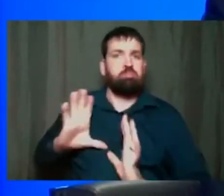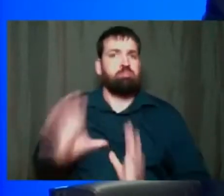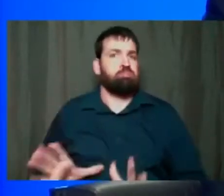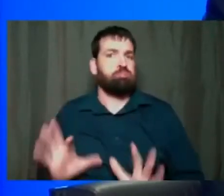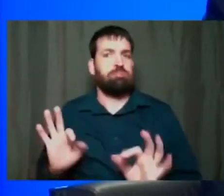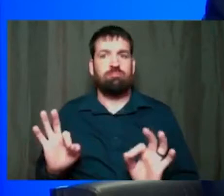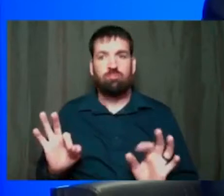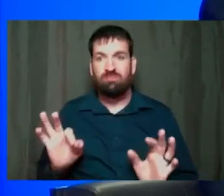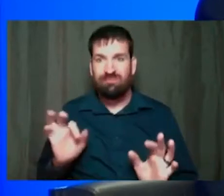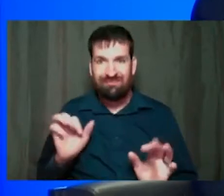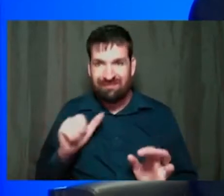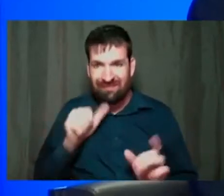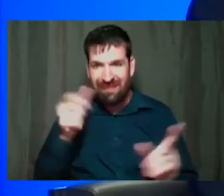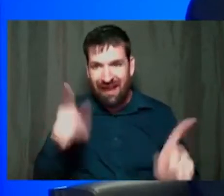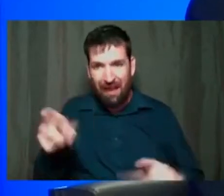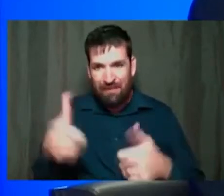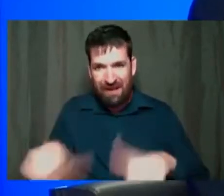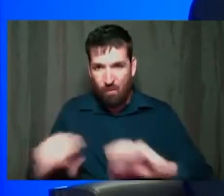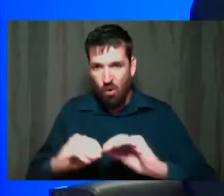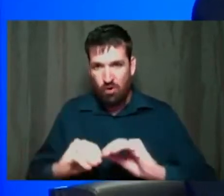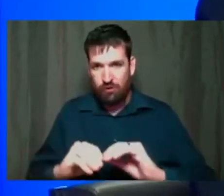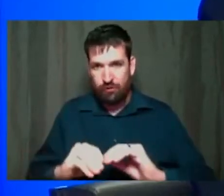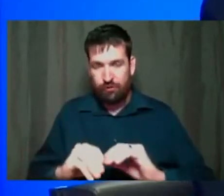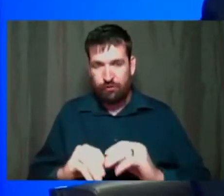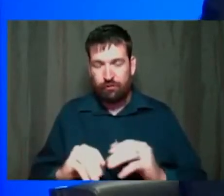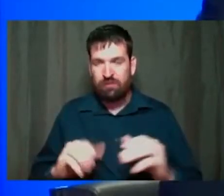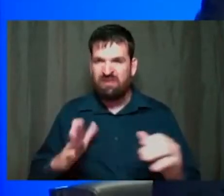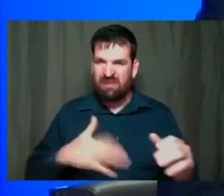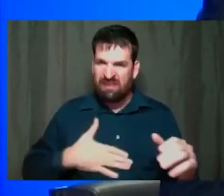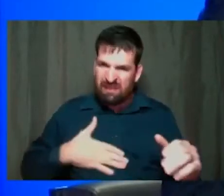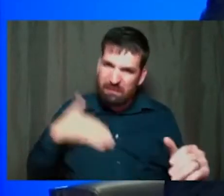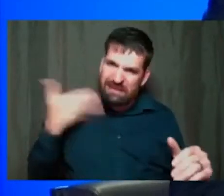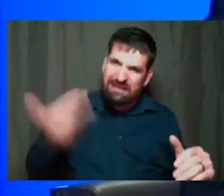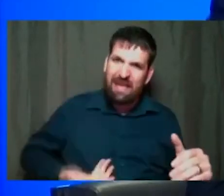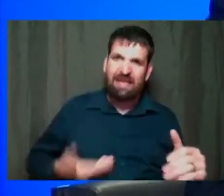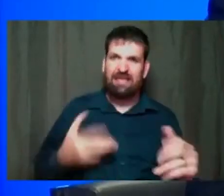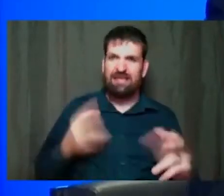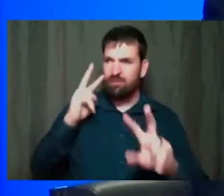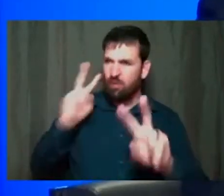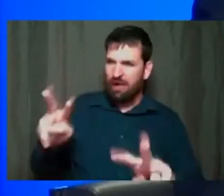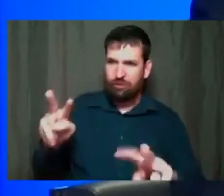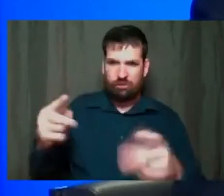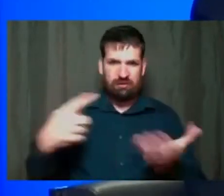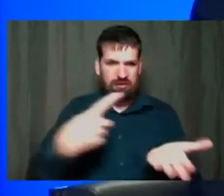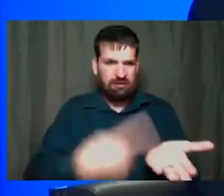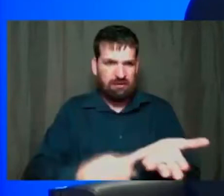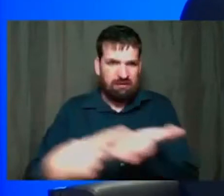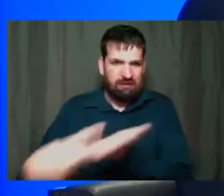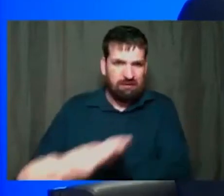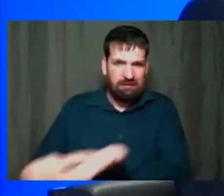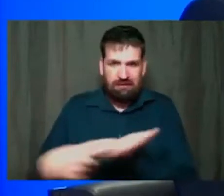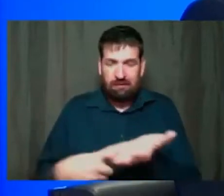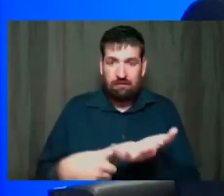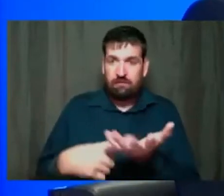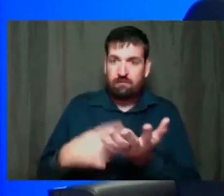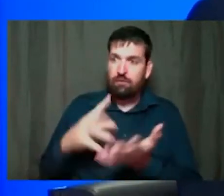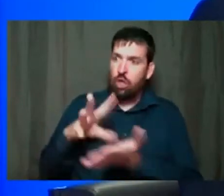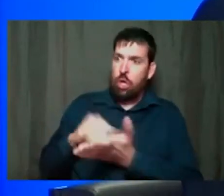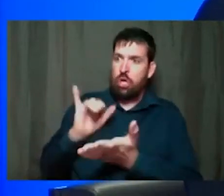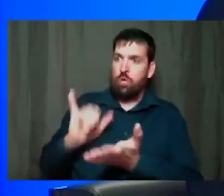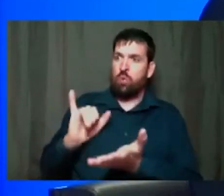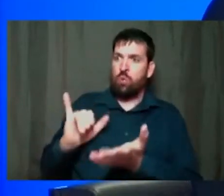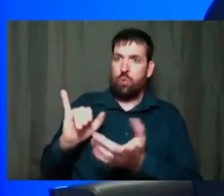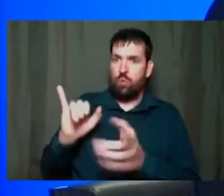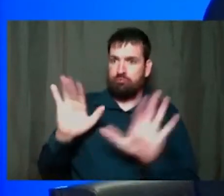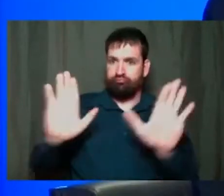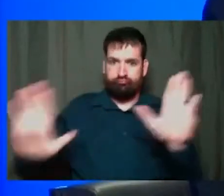really exist now. It's upsetting to watch people try to talk. As soon as they learn what side you're on, it's an immediate attack.